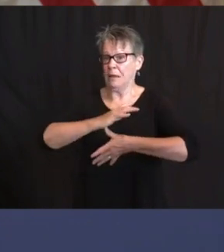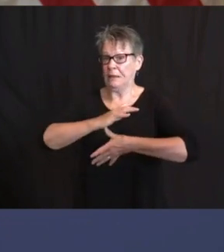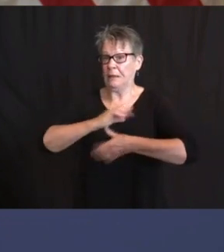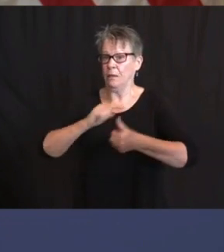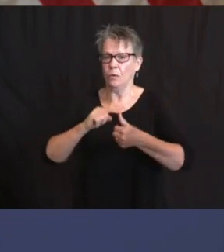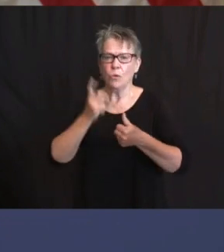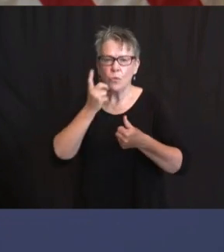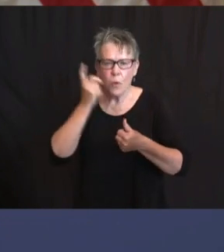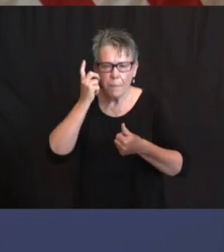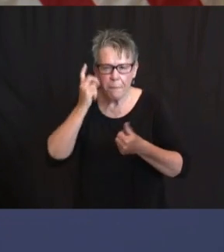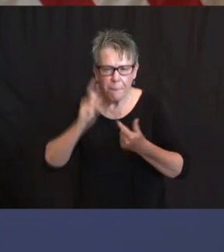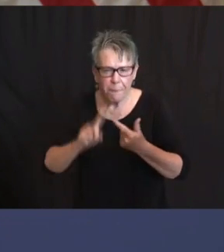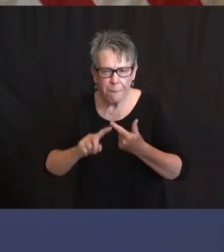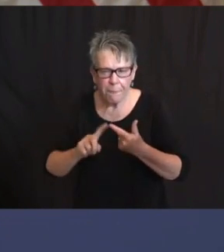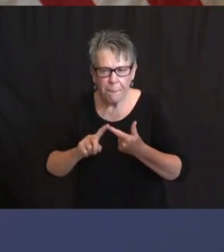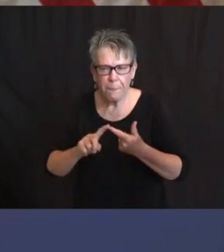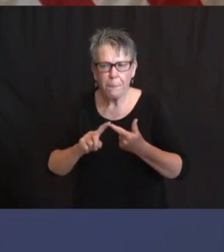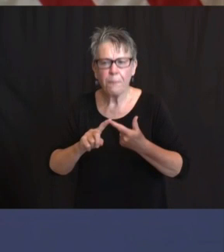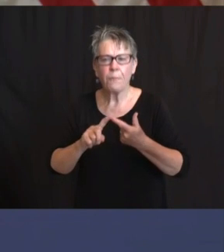equitable education.